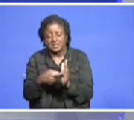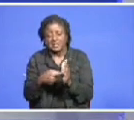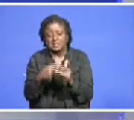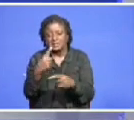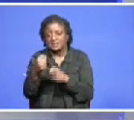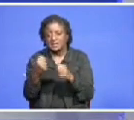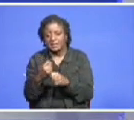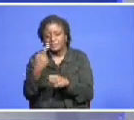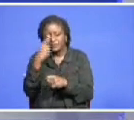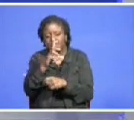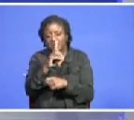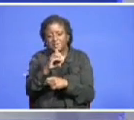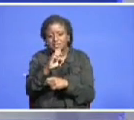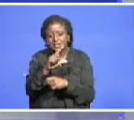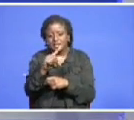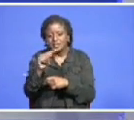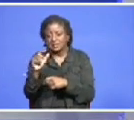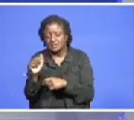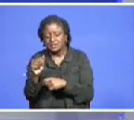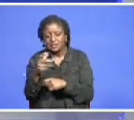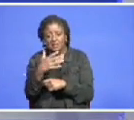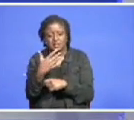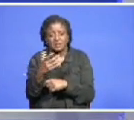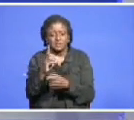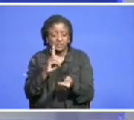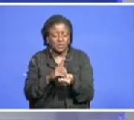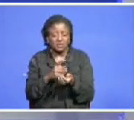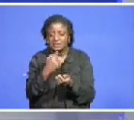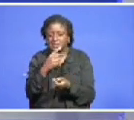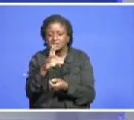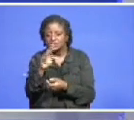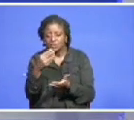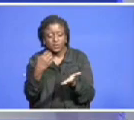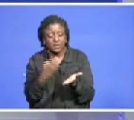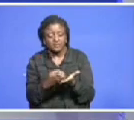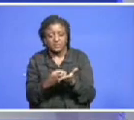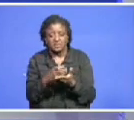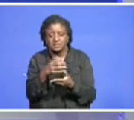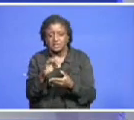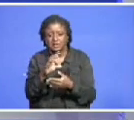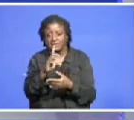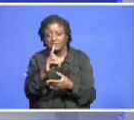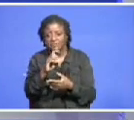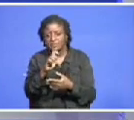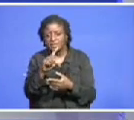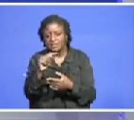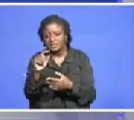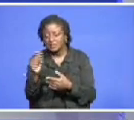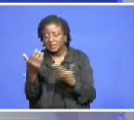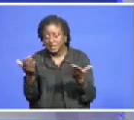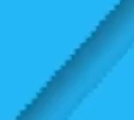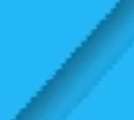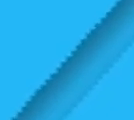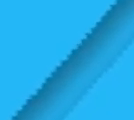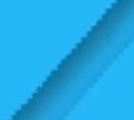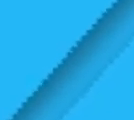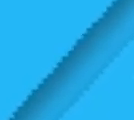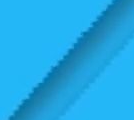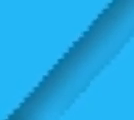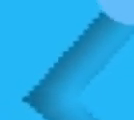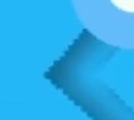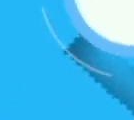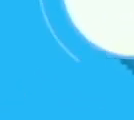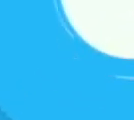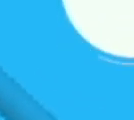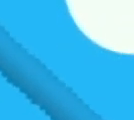for the Delta, Dr. Rico says there is no evidence of the variant visible here in the Bahamas. Forms,